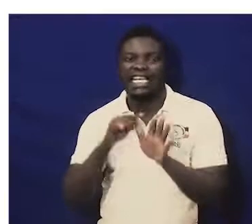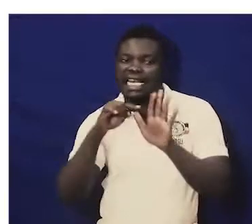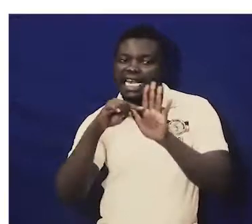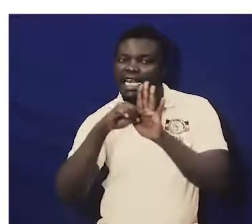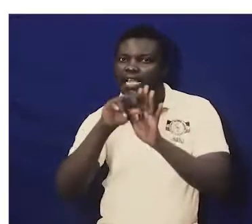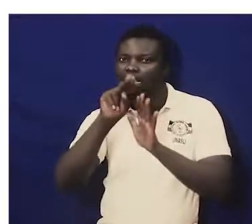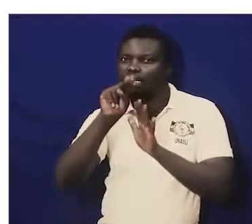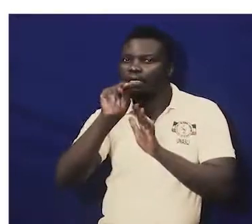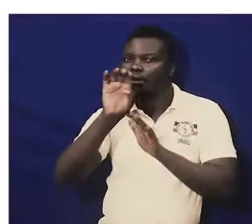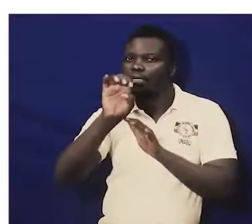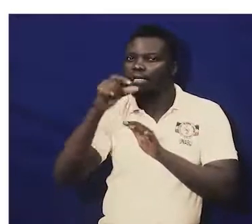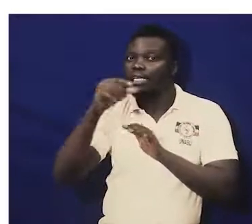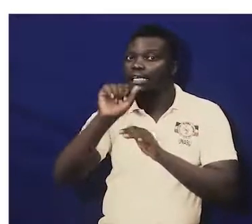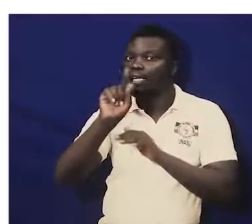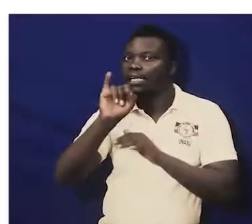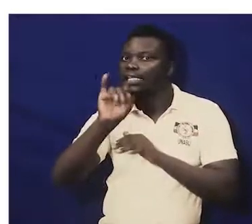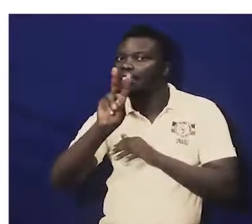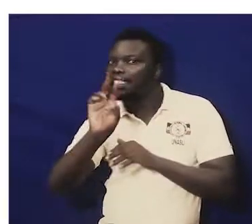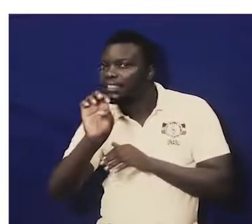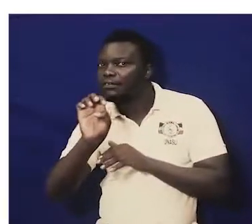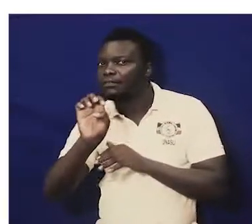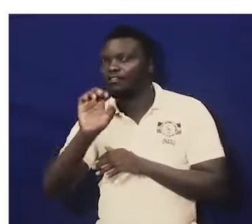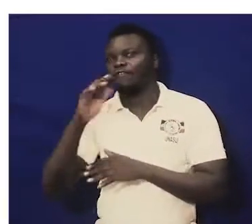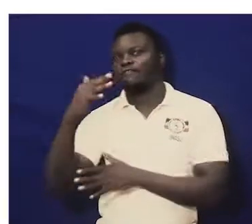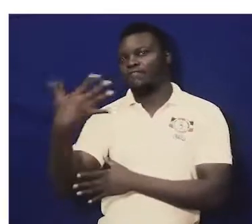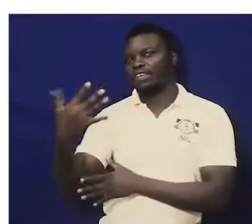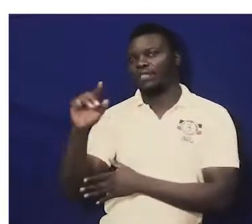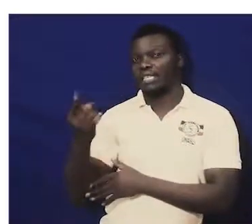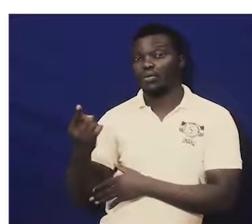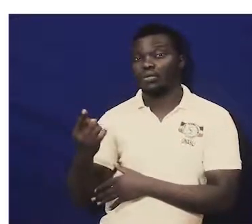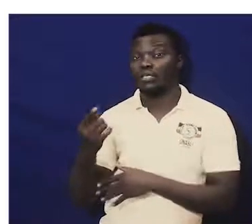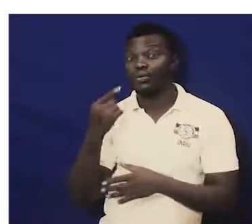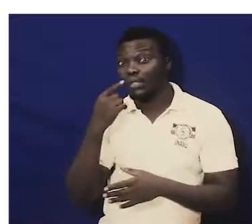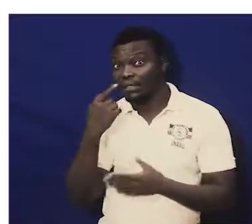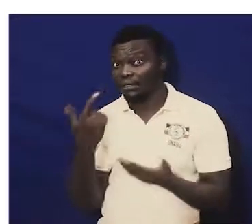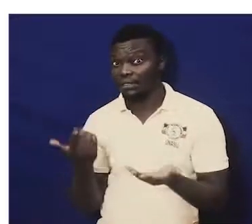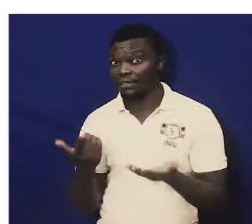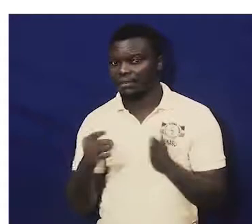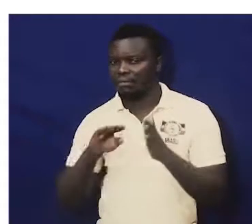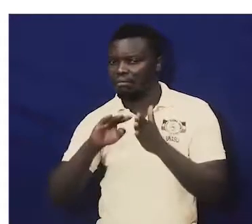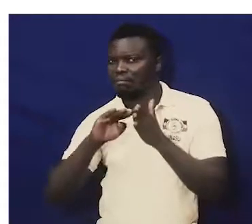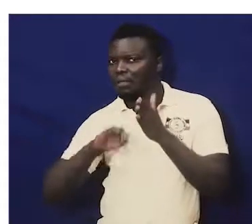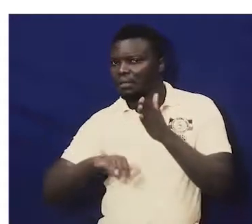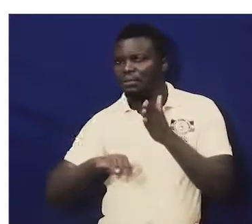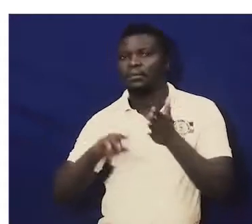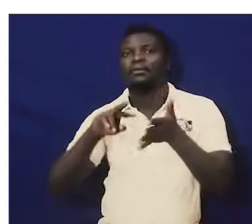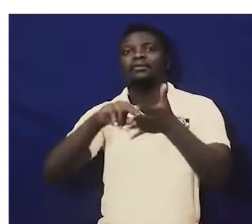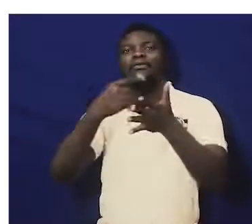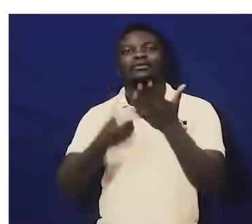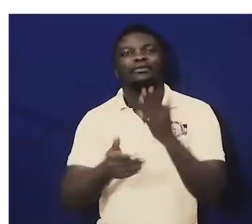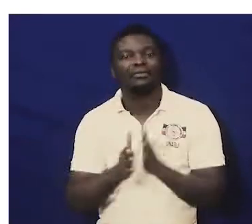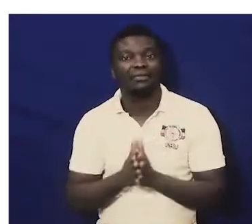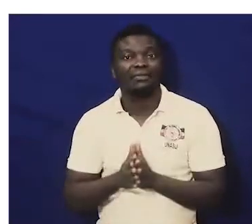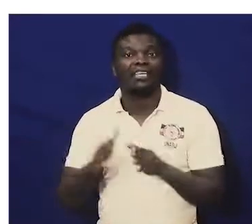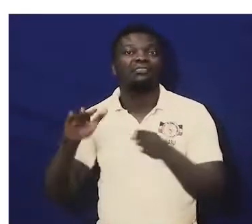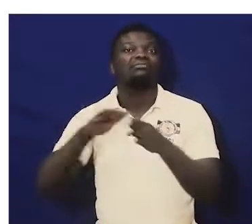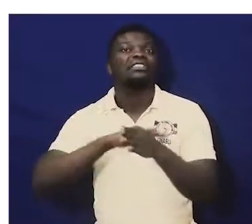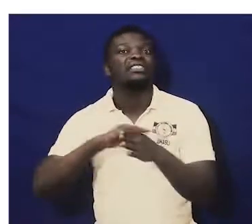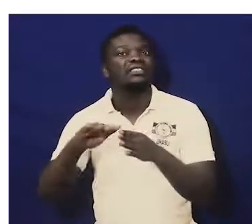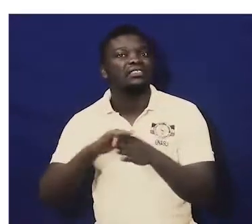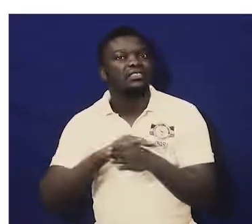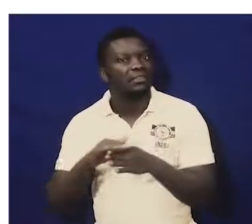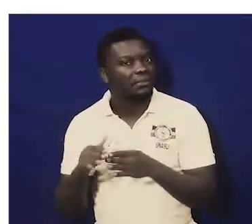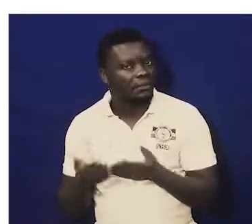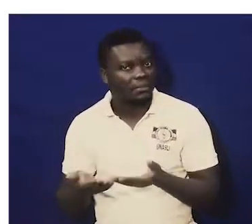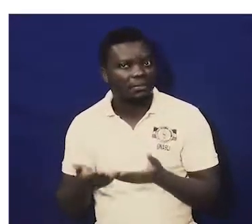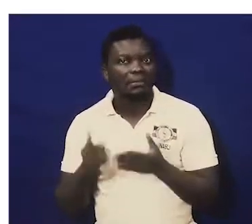And if you get negative 5,000 or any other negative number, then it means the business has